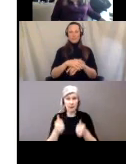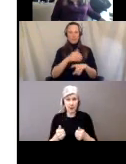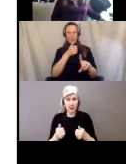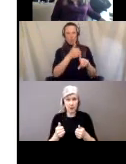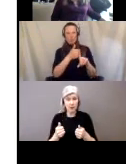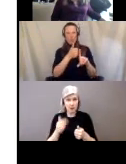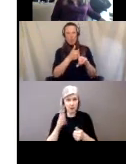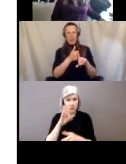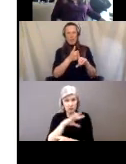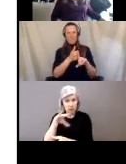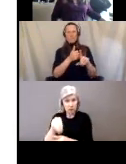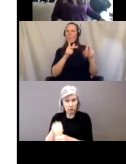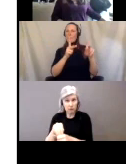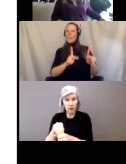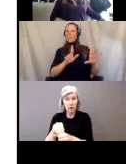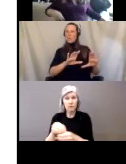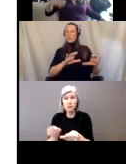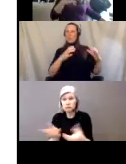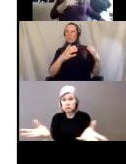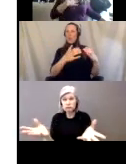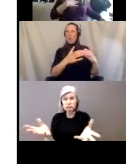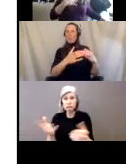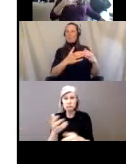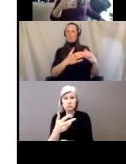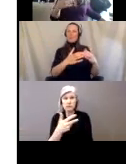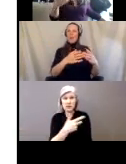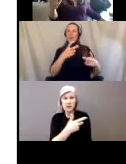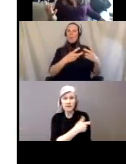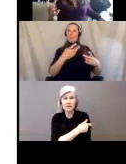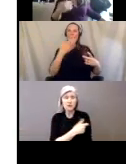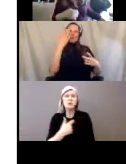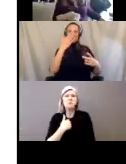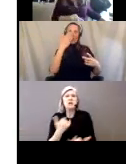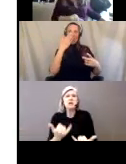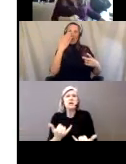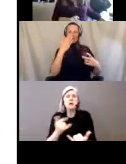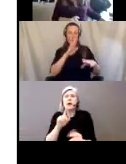visual impairments, sorry, I'm going to actually turn it over. I don't need to speak on behalf of this. I'll turn it over to Chantal.